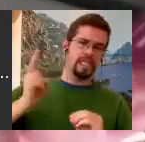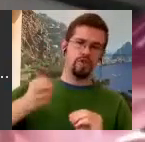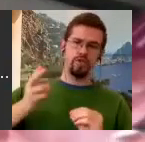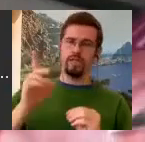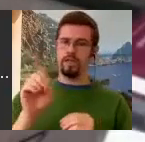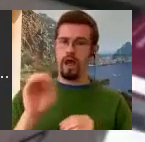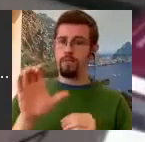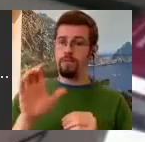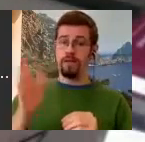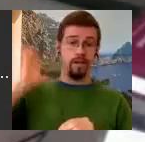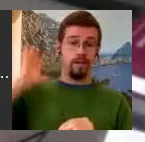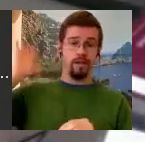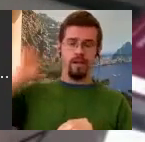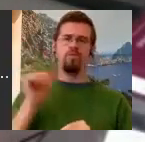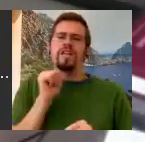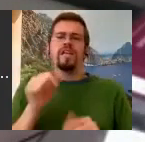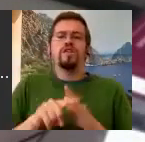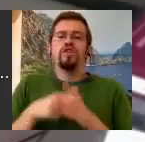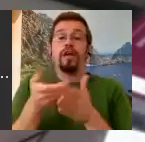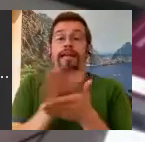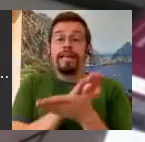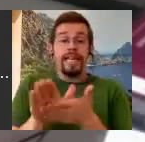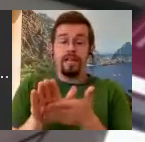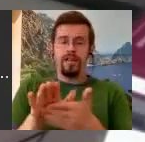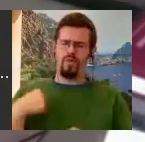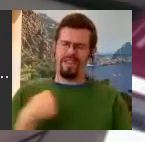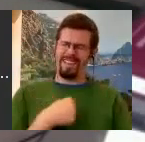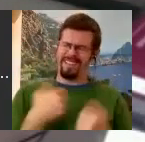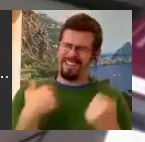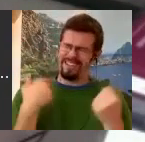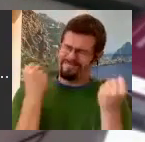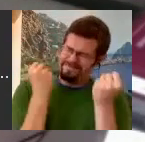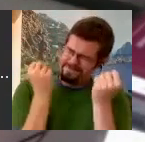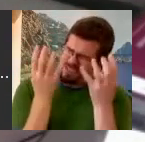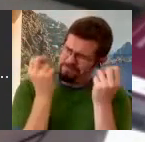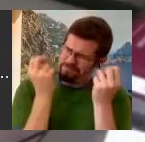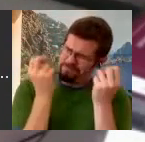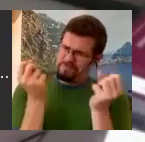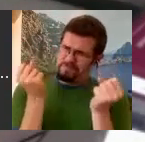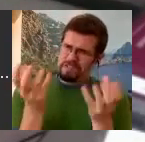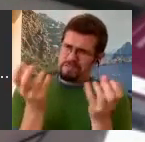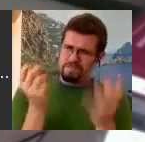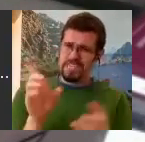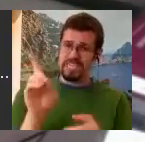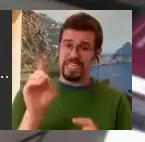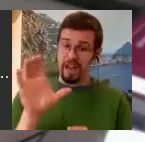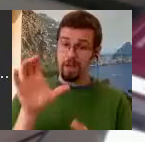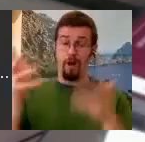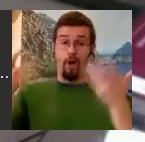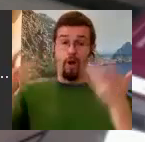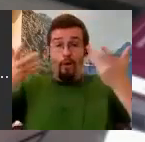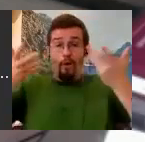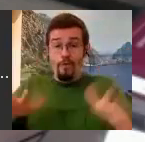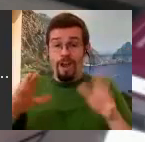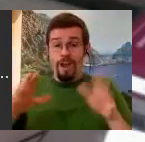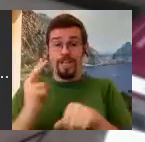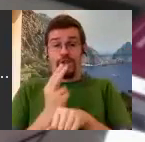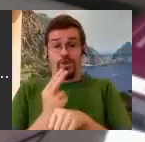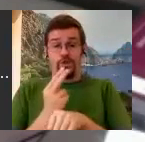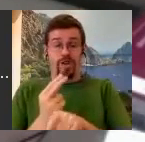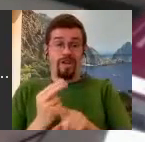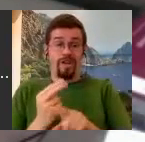clean. We had hundreds and hundreds of documents already written in the older